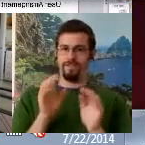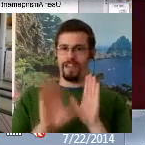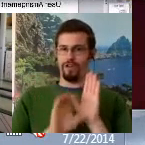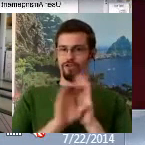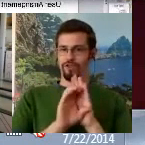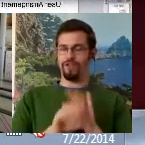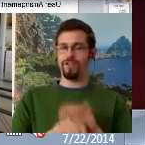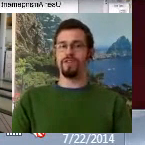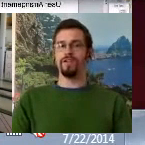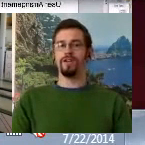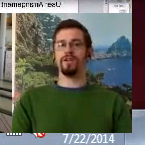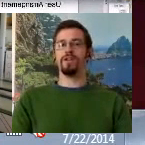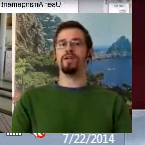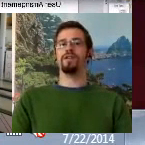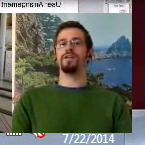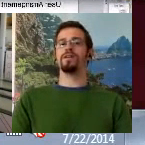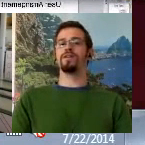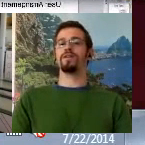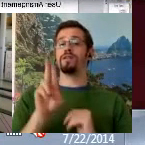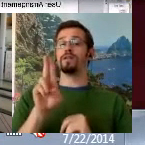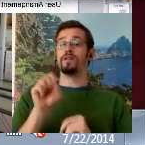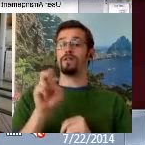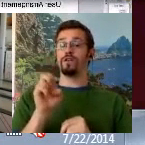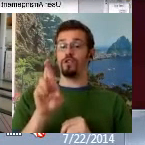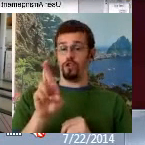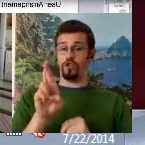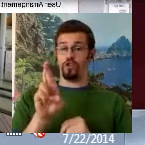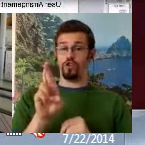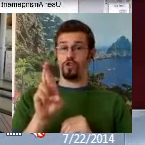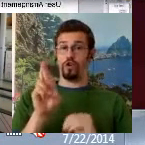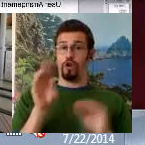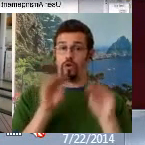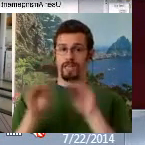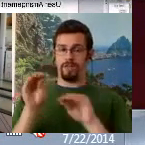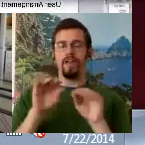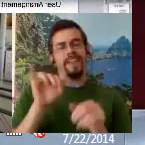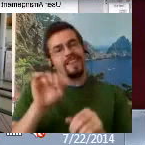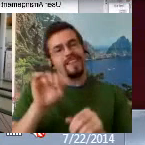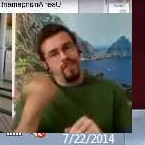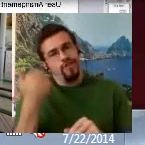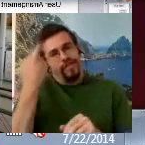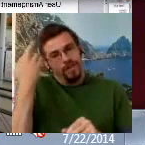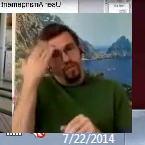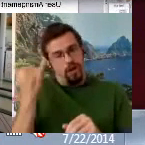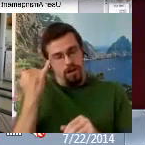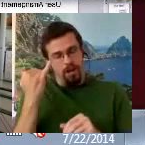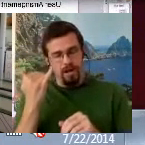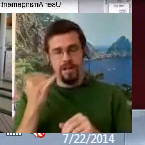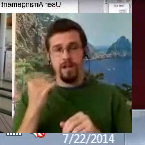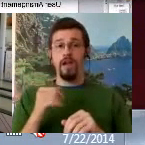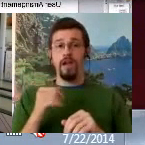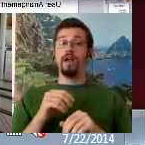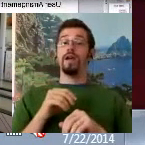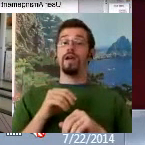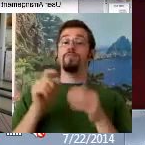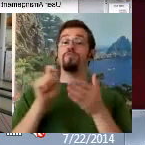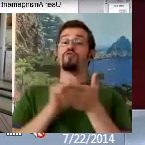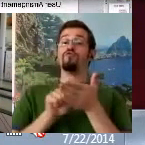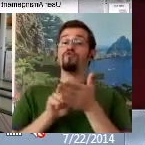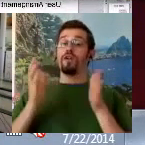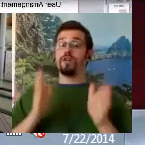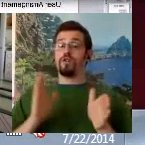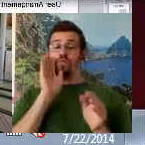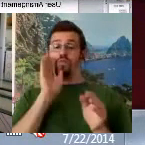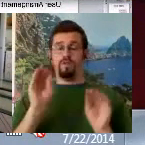User arrangement, it's another reason why the script is complex, because the user picks the positioning of these symbols.